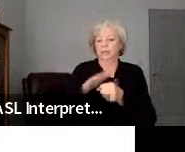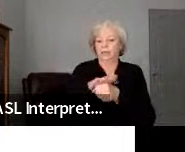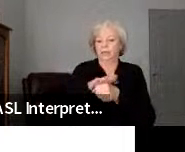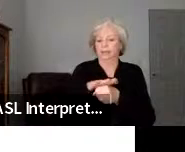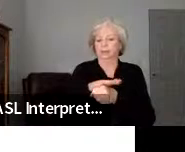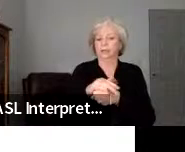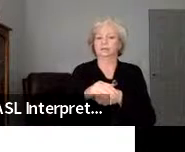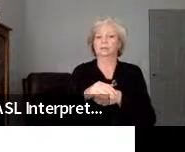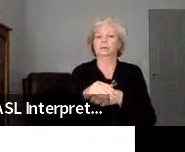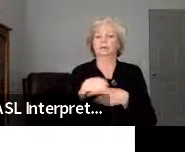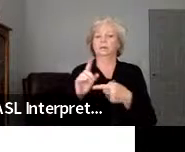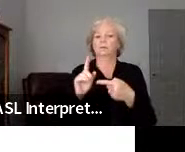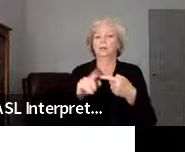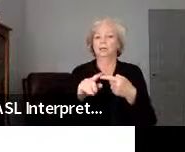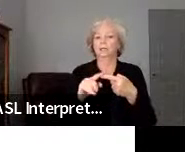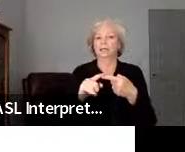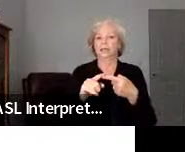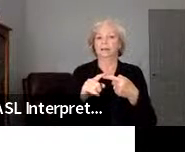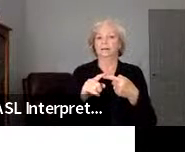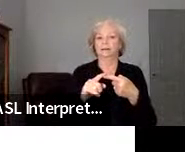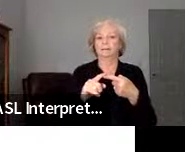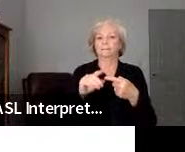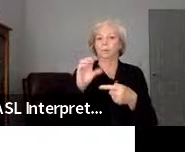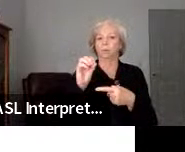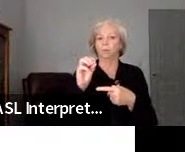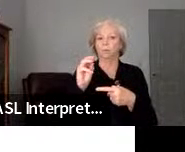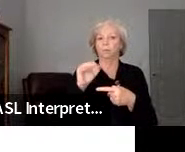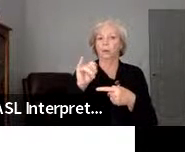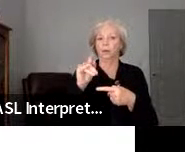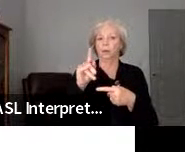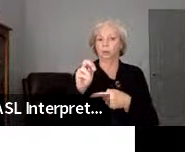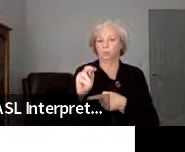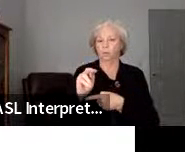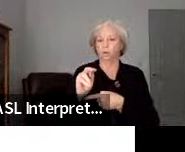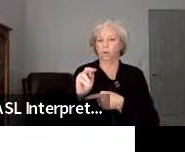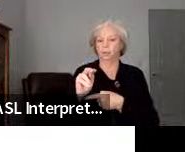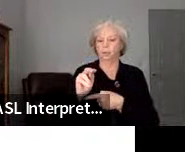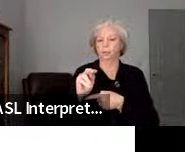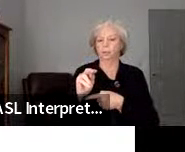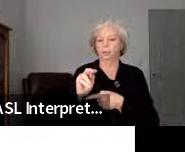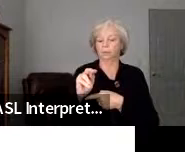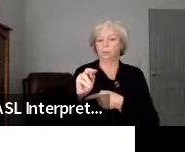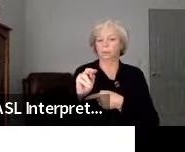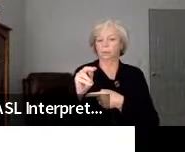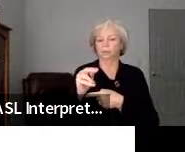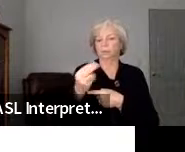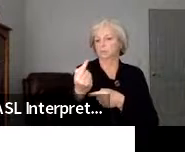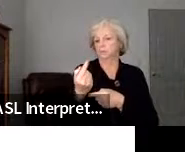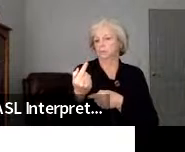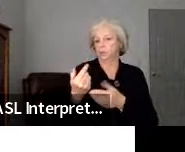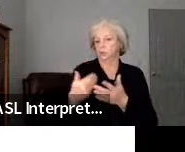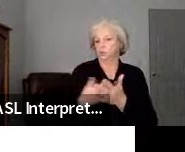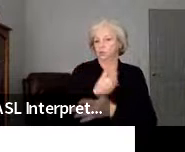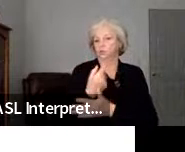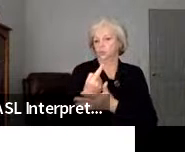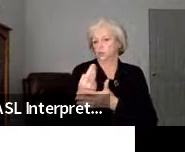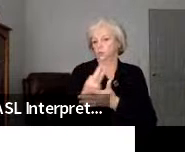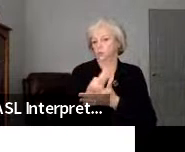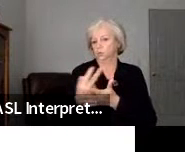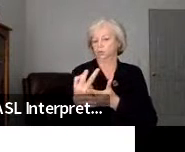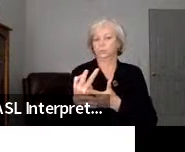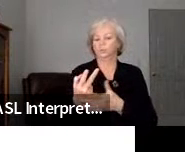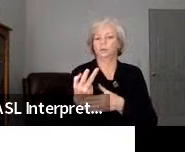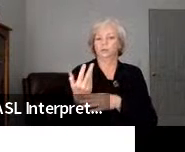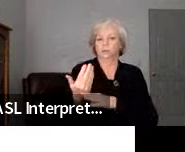This variant really first came to light only a few weeks ago, but there are